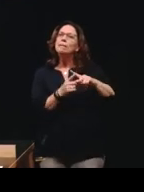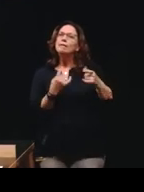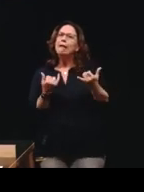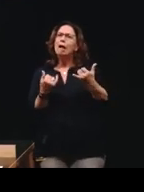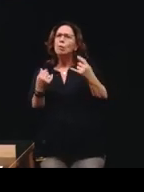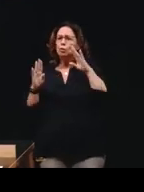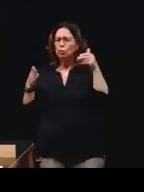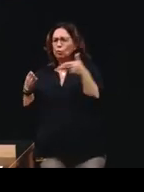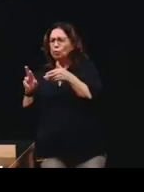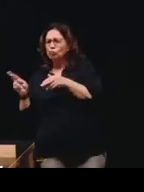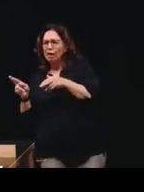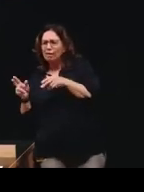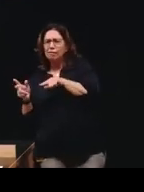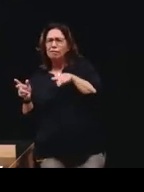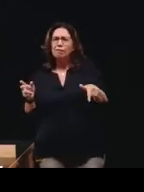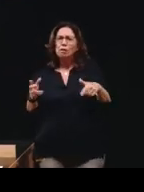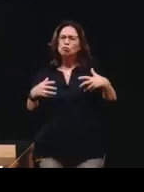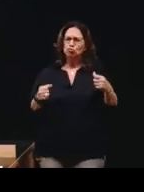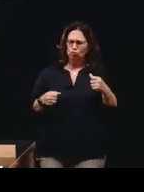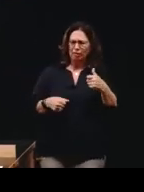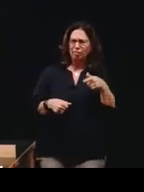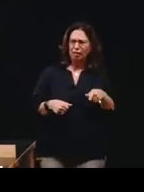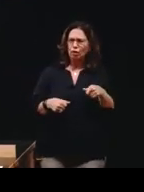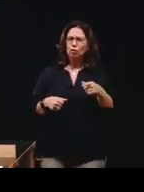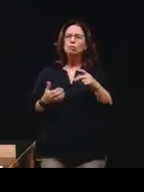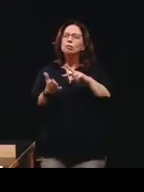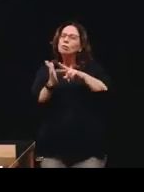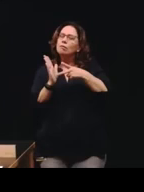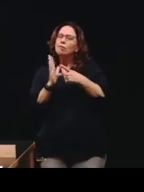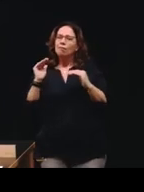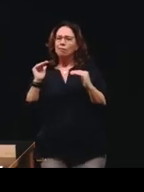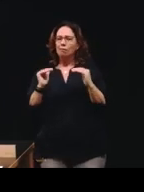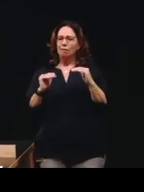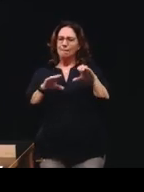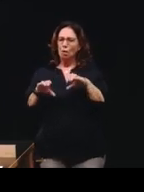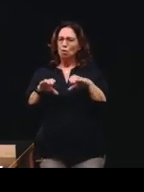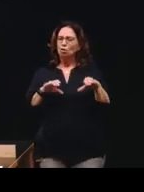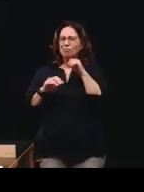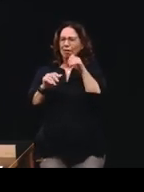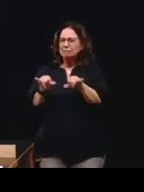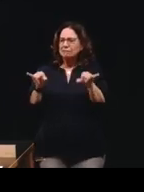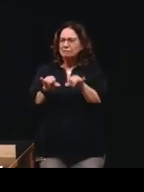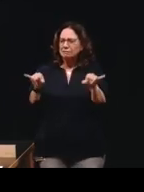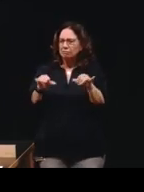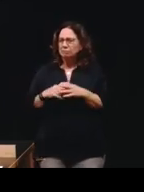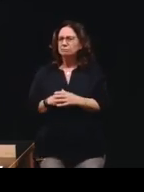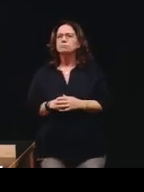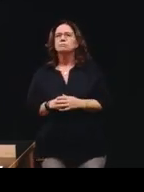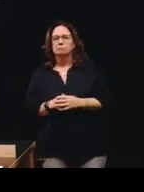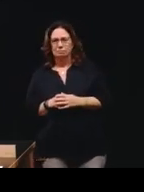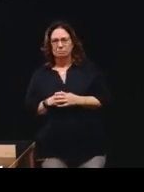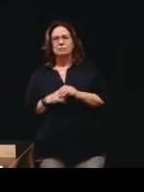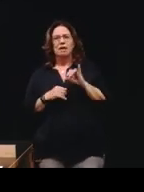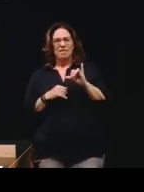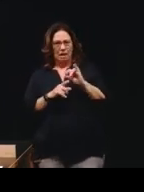You've now verified that there is an inconsistency in their motor pattern in that left leg, a rule-in sign for